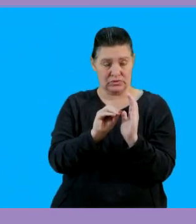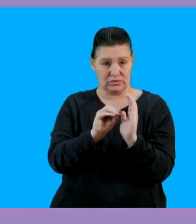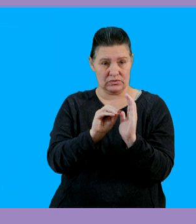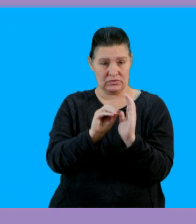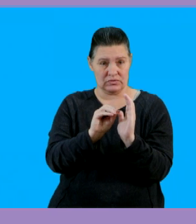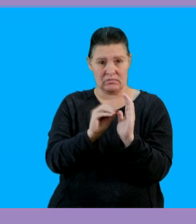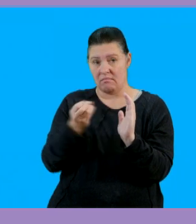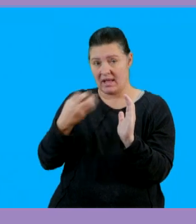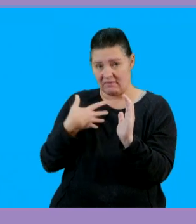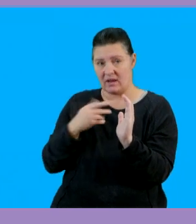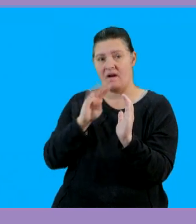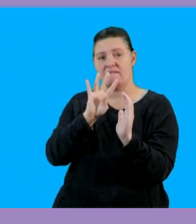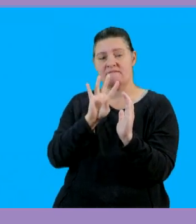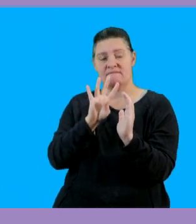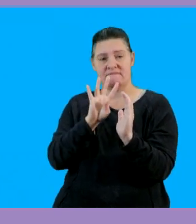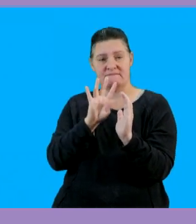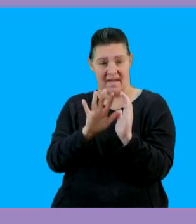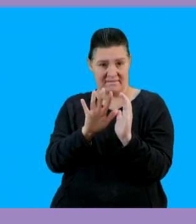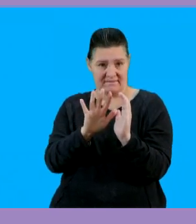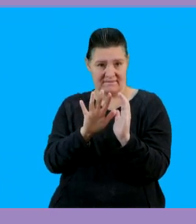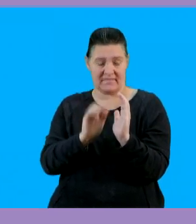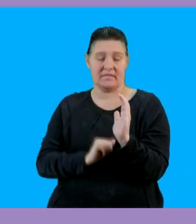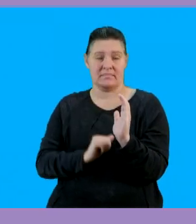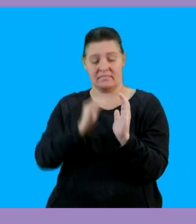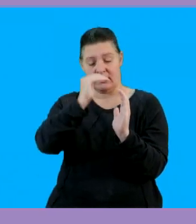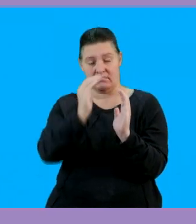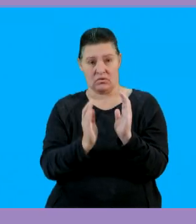place the value that I was given for x, which is 5.